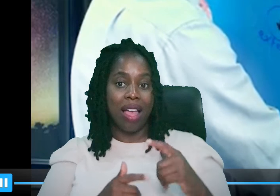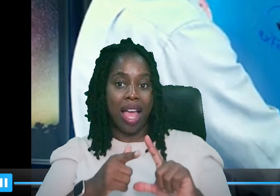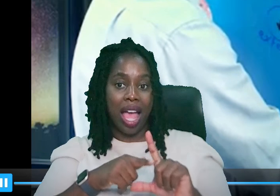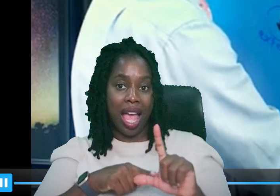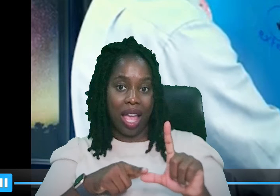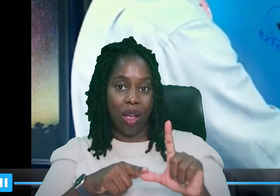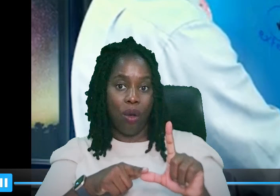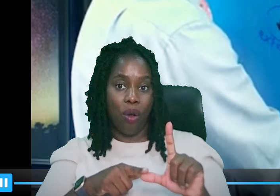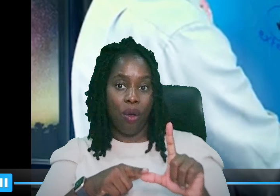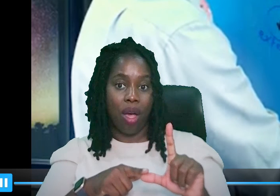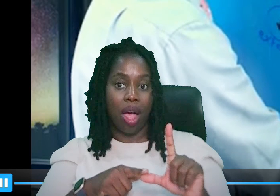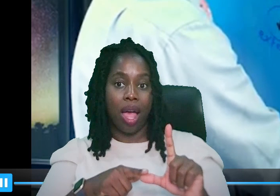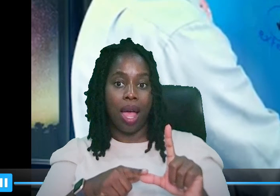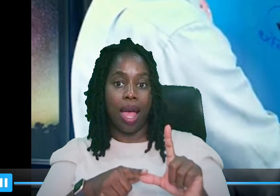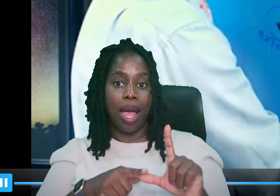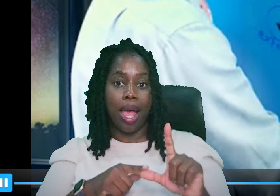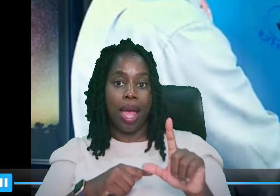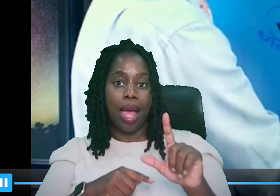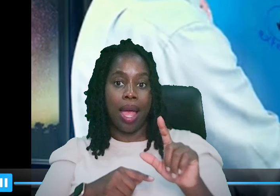A,